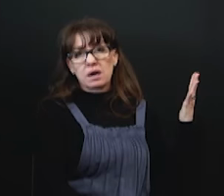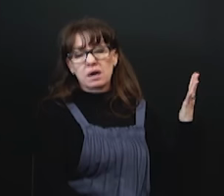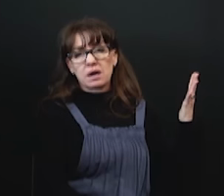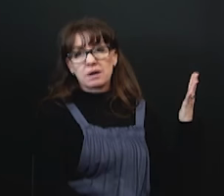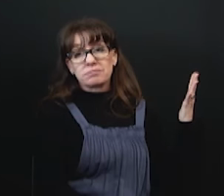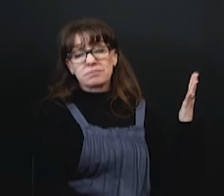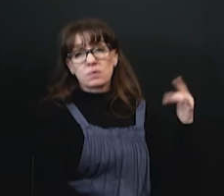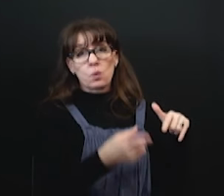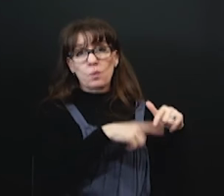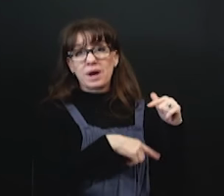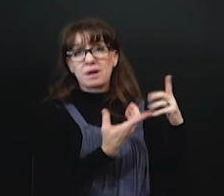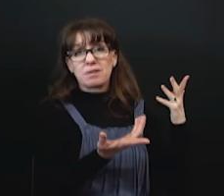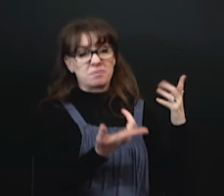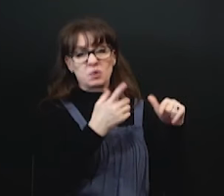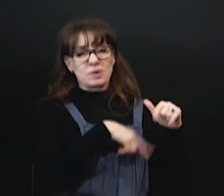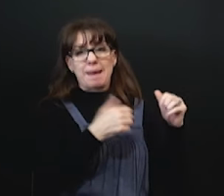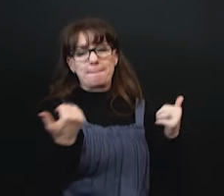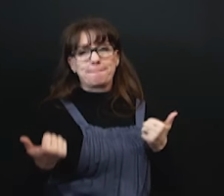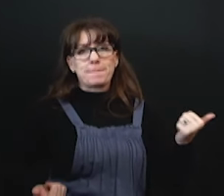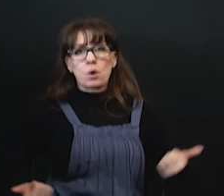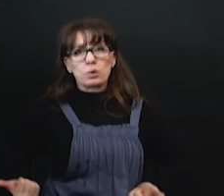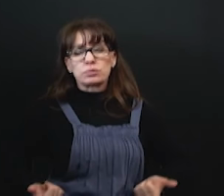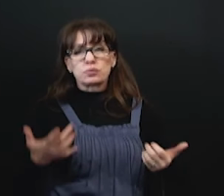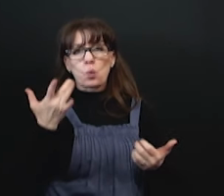why can you not boast?